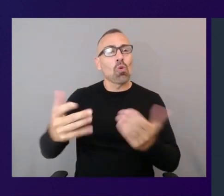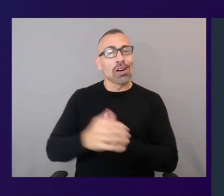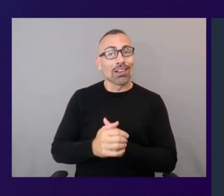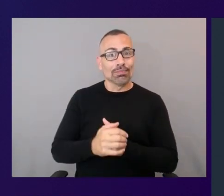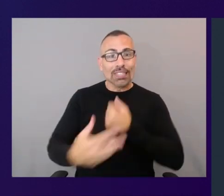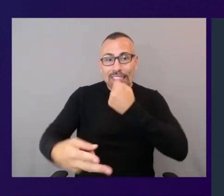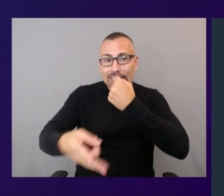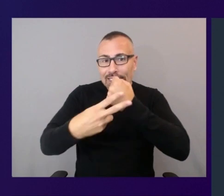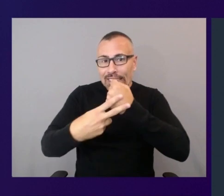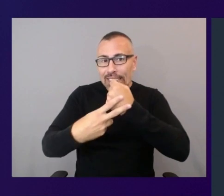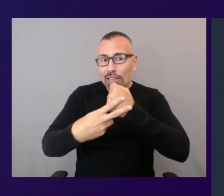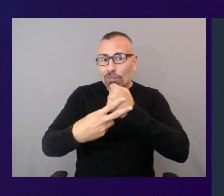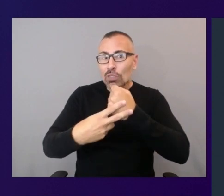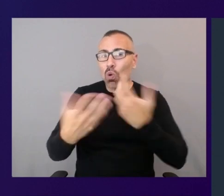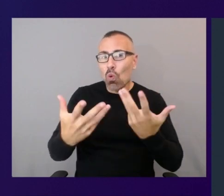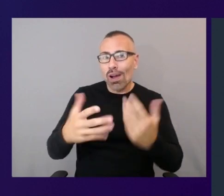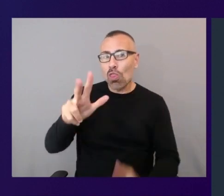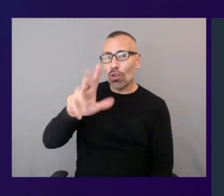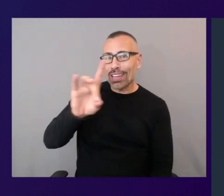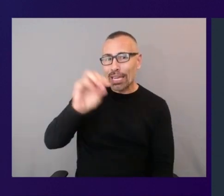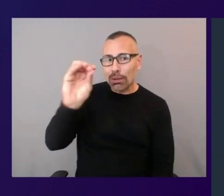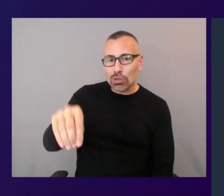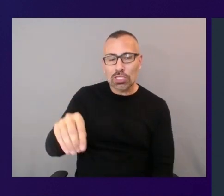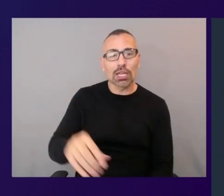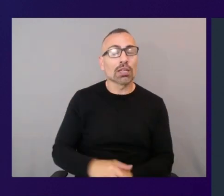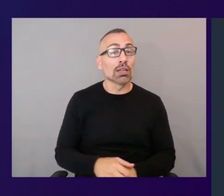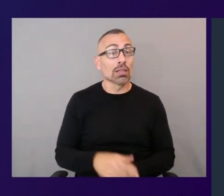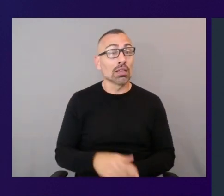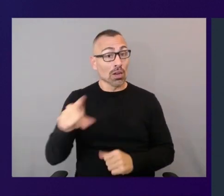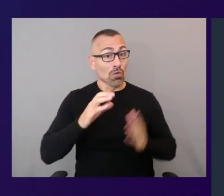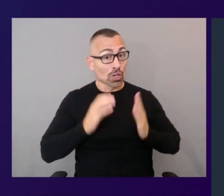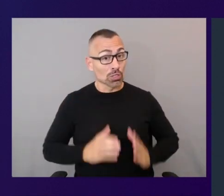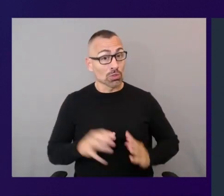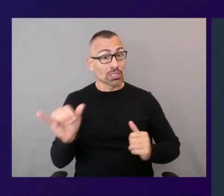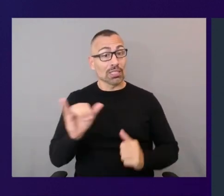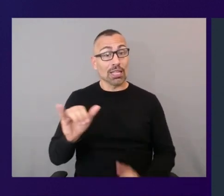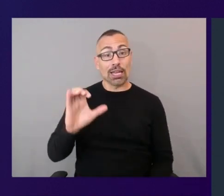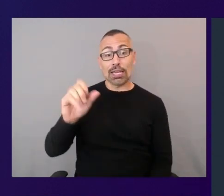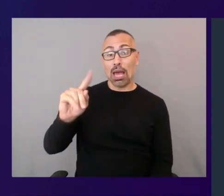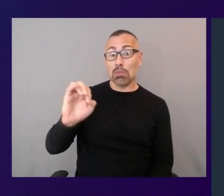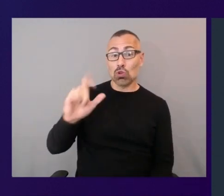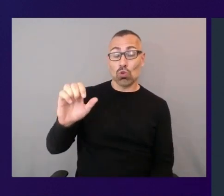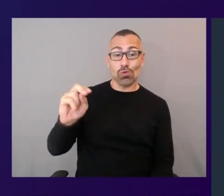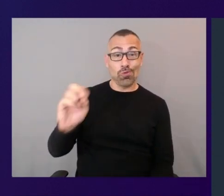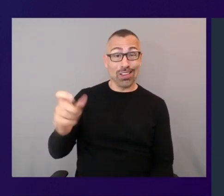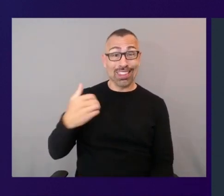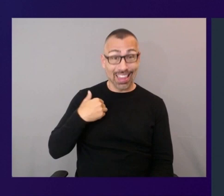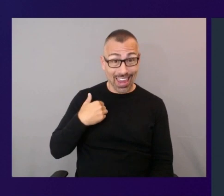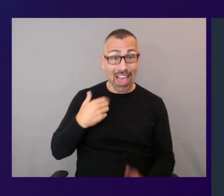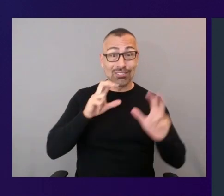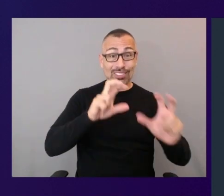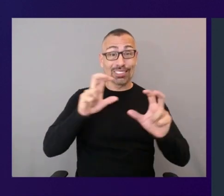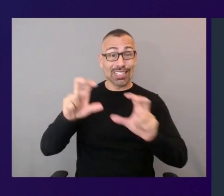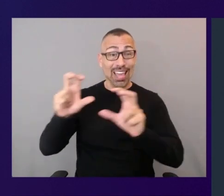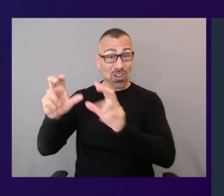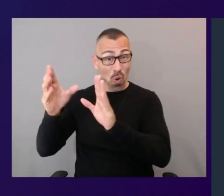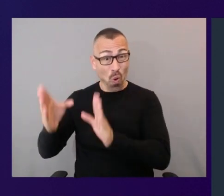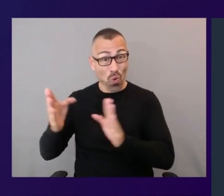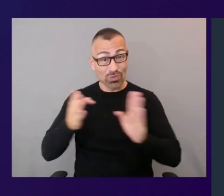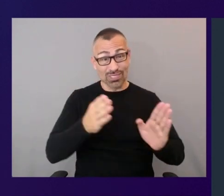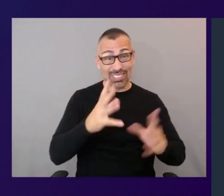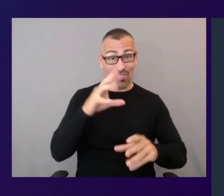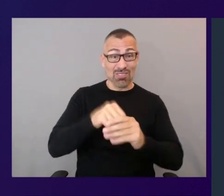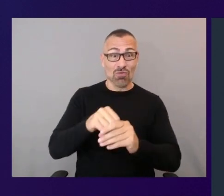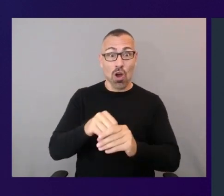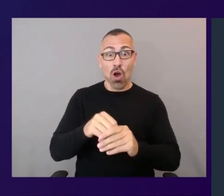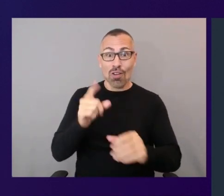customers like Capital One, who are public companies, who have shareholders, these cost savings matter. These cost savings are things that are going to show up